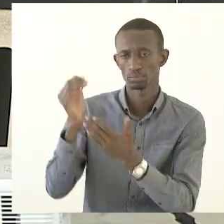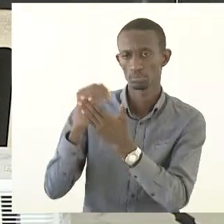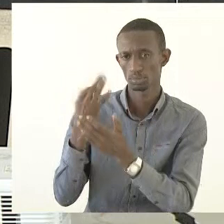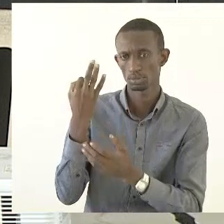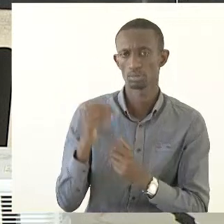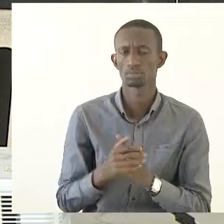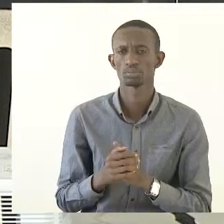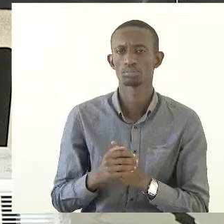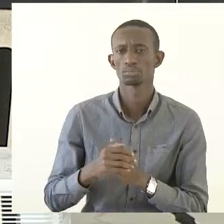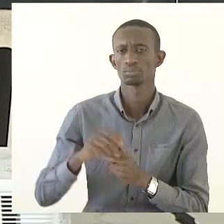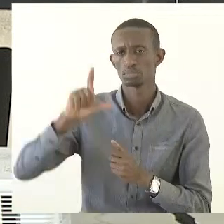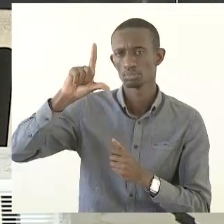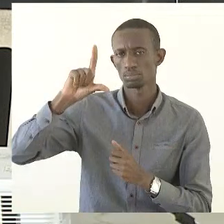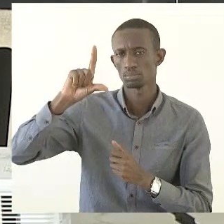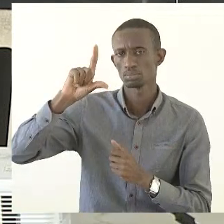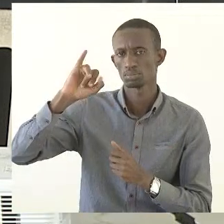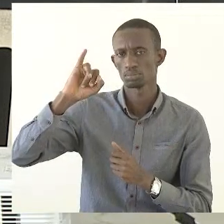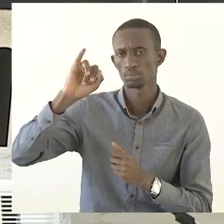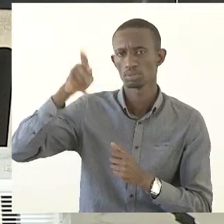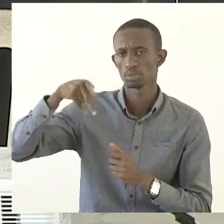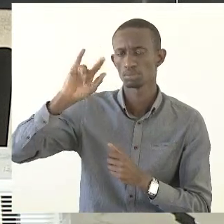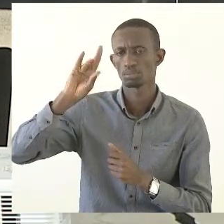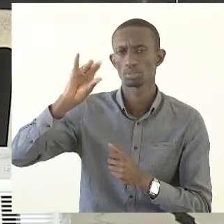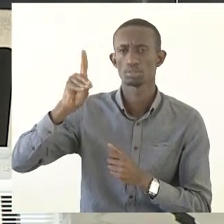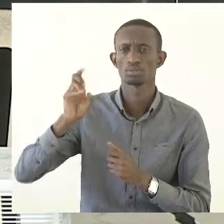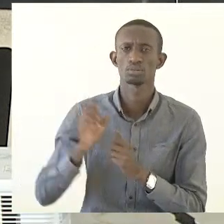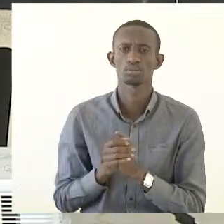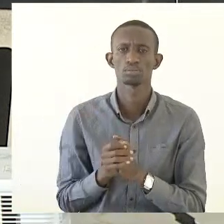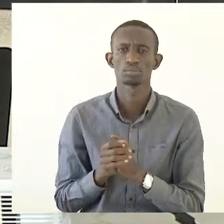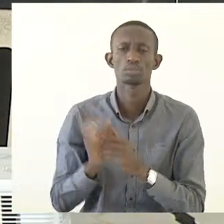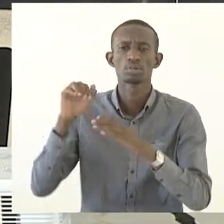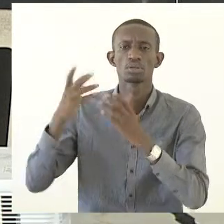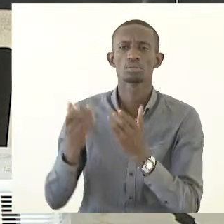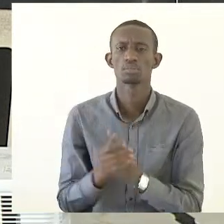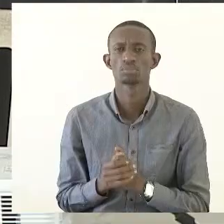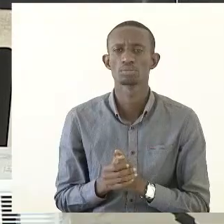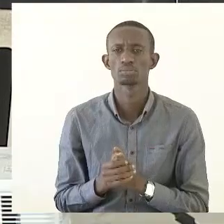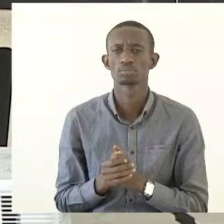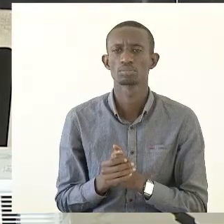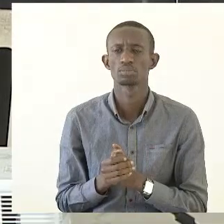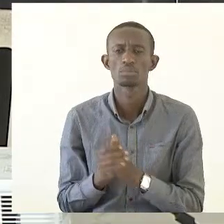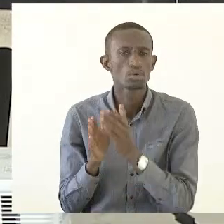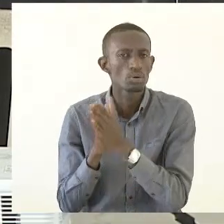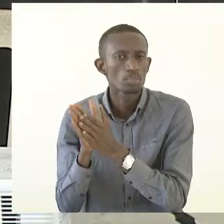Examples of lipids, we have fats and oils. Fats and oils.